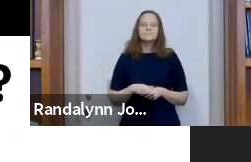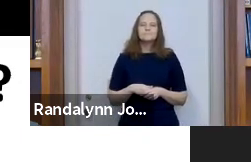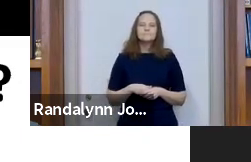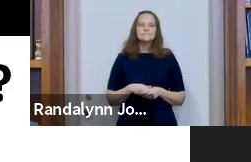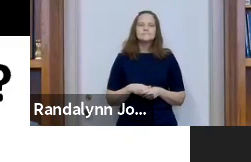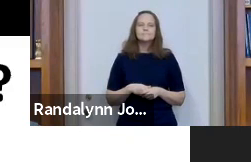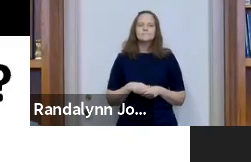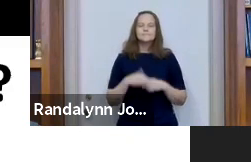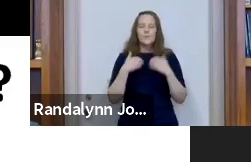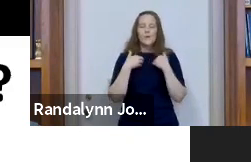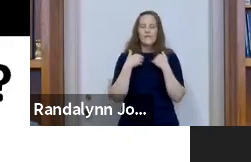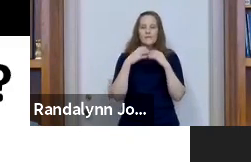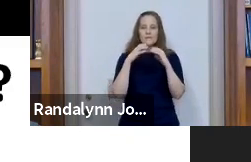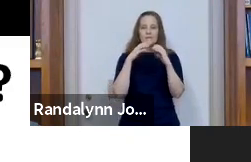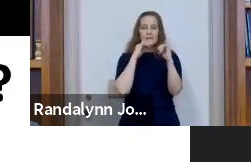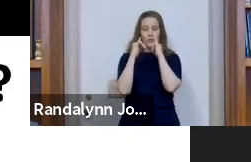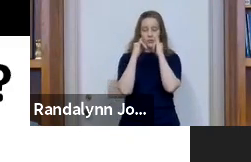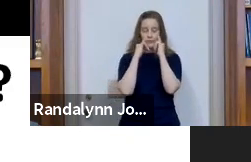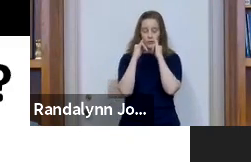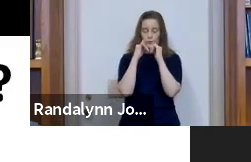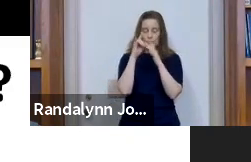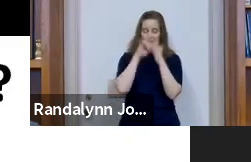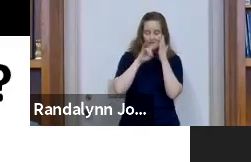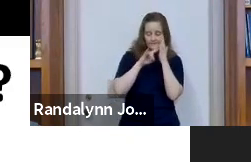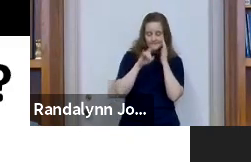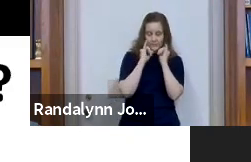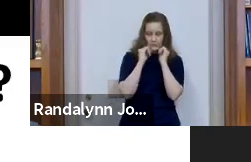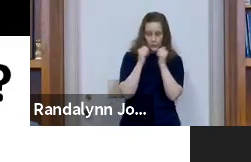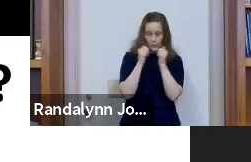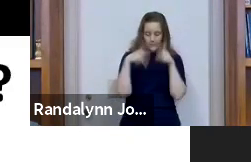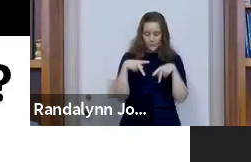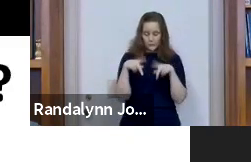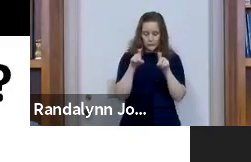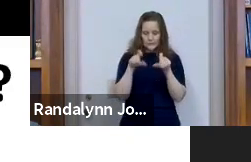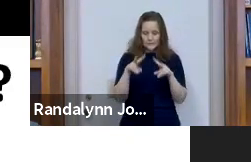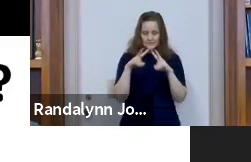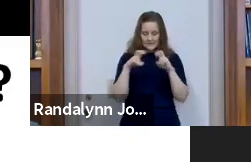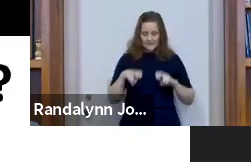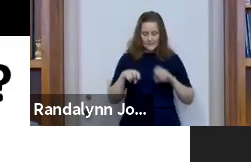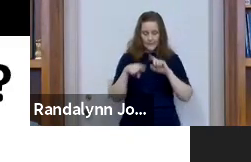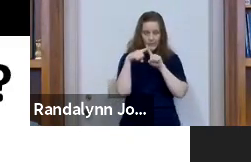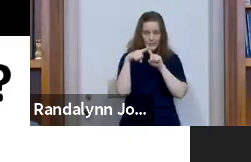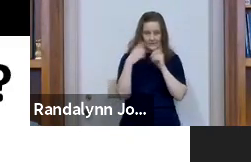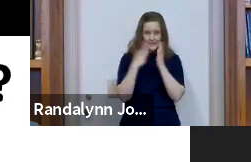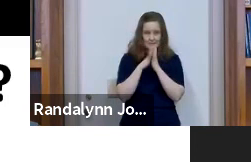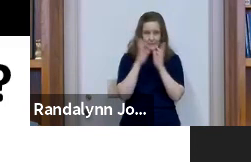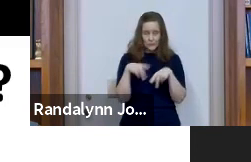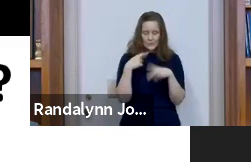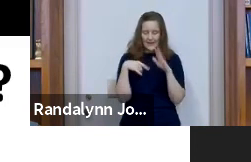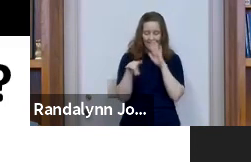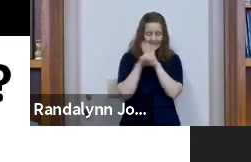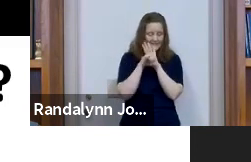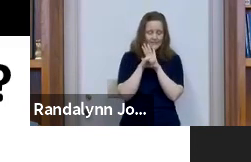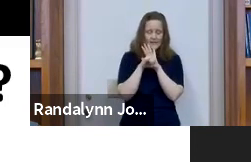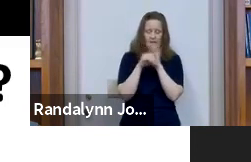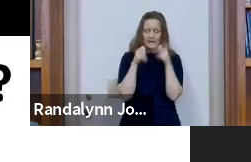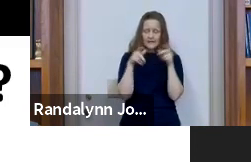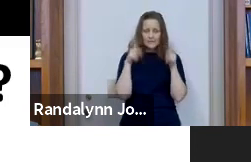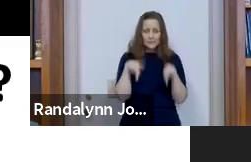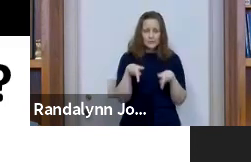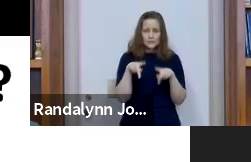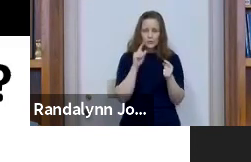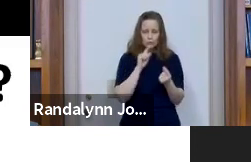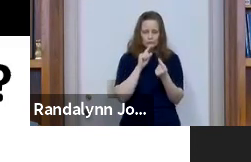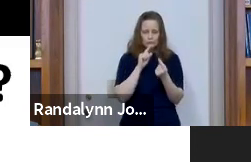case interview, case investigation with the person who tested positive. We're asking that person to identify anybody who meets the definition of a